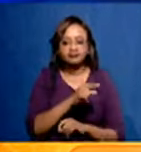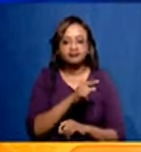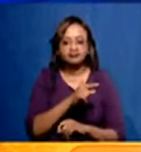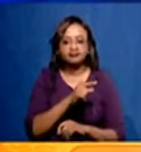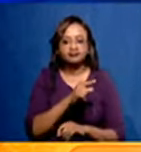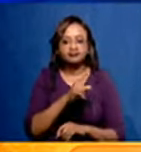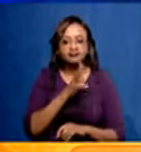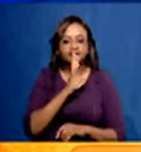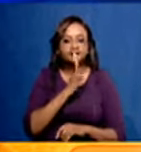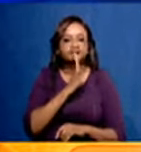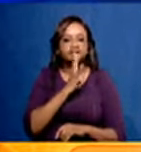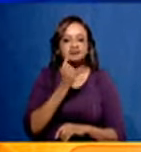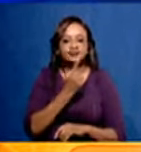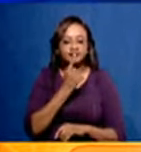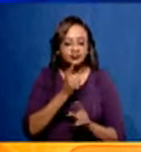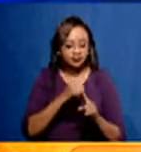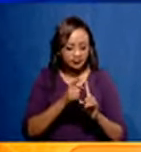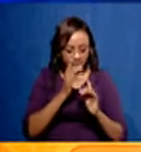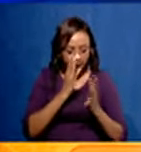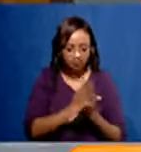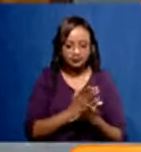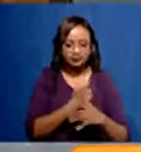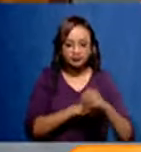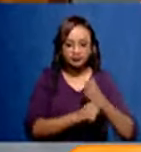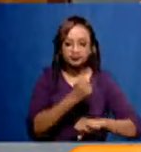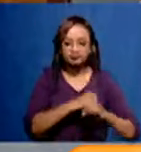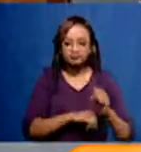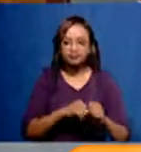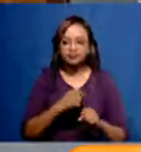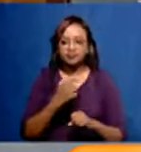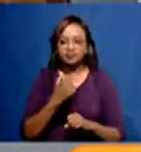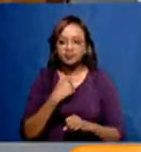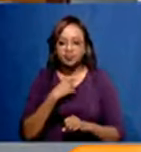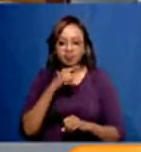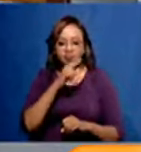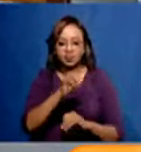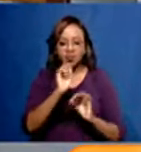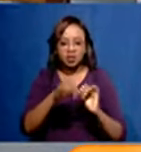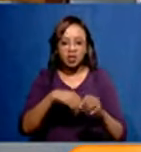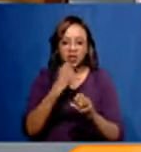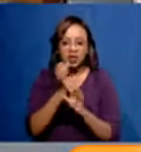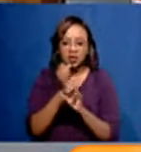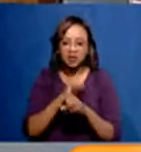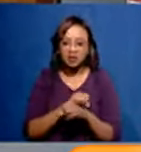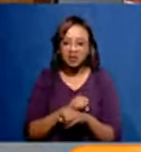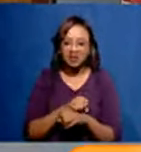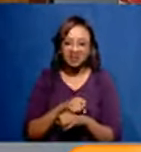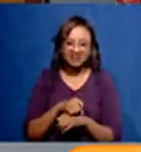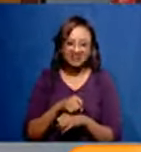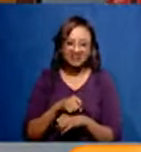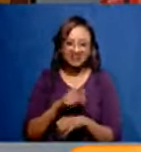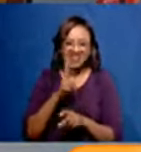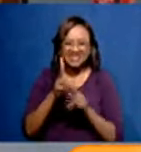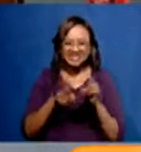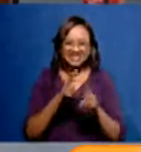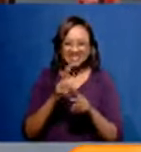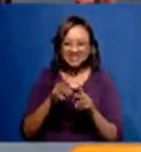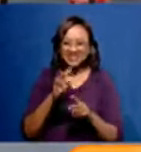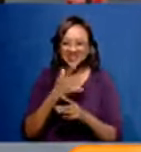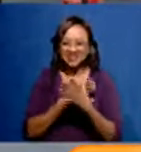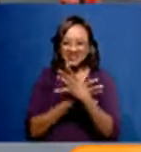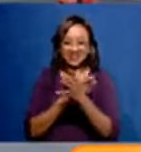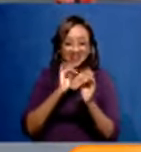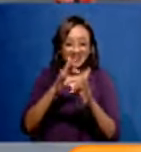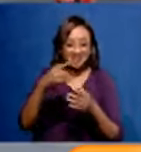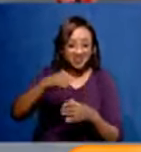activist Chancellor. Hmm. And together you and I make double Dutch. Indeed. How's that? If you pay 50%